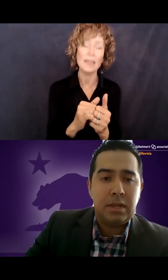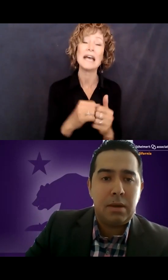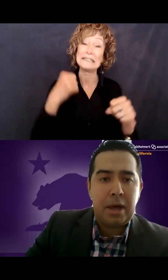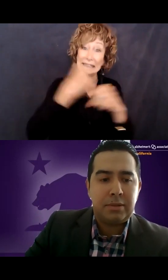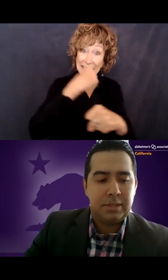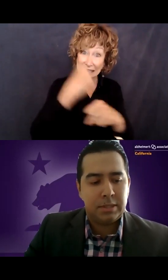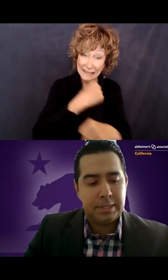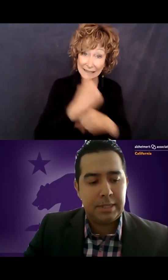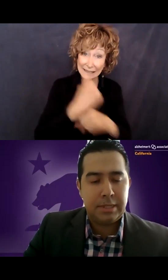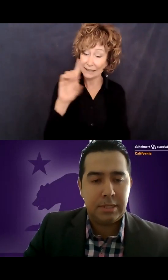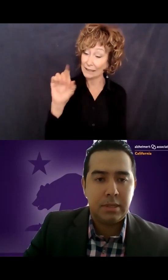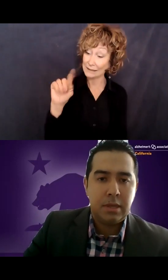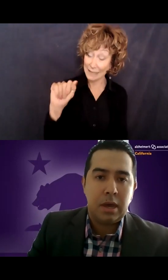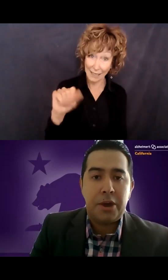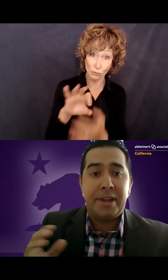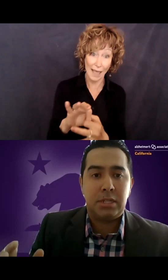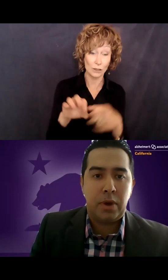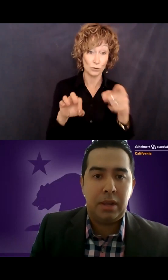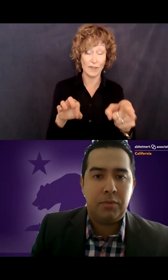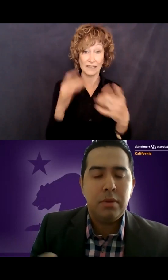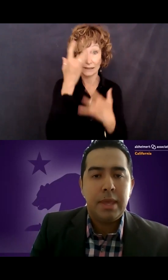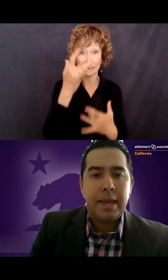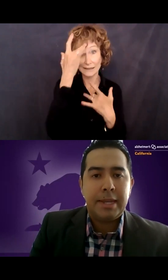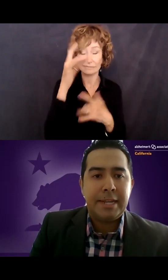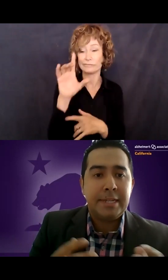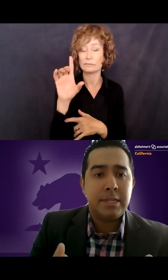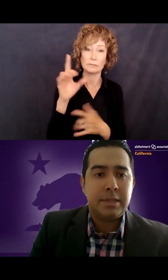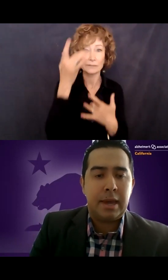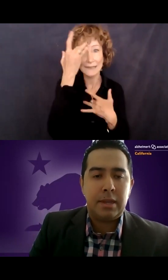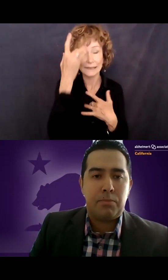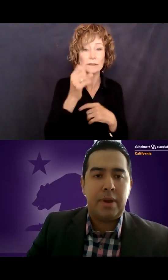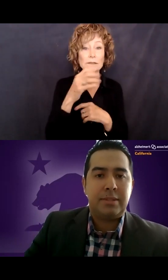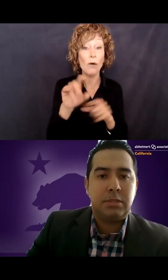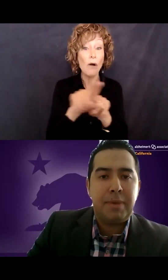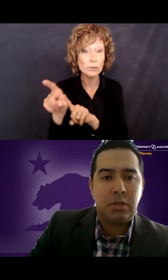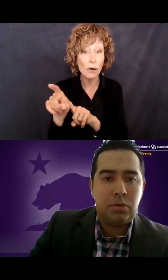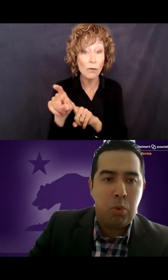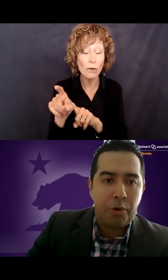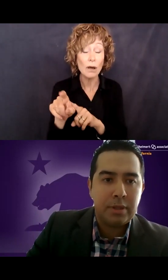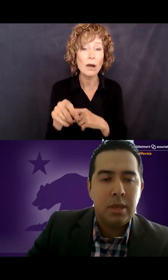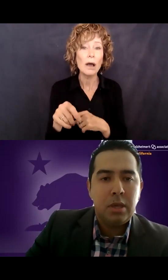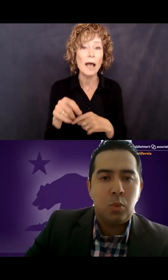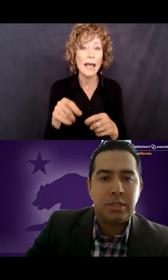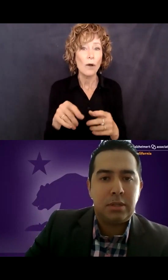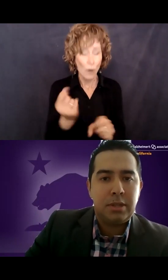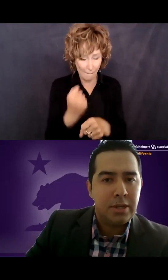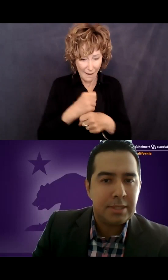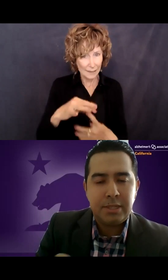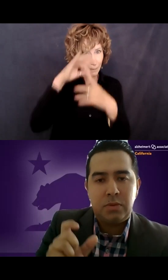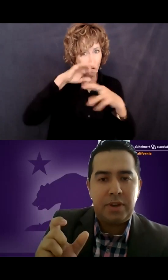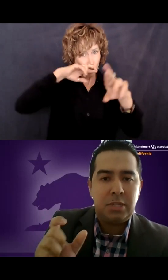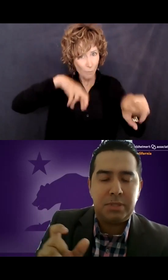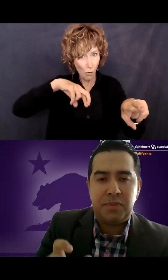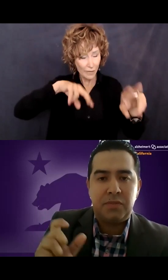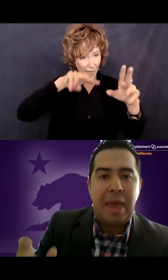statistical data about this disease on a nationwide level. And in addition to that, it provides a special report which looks